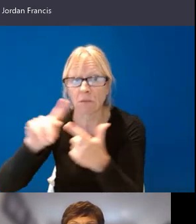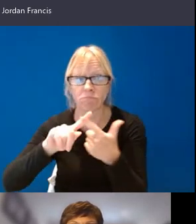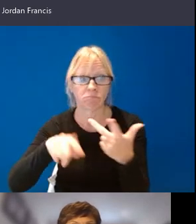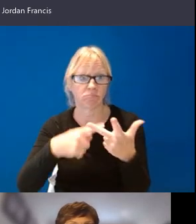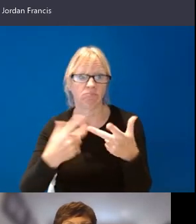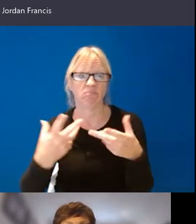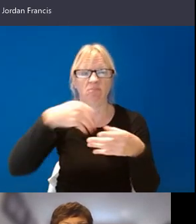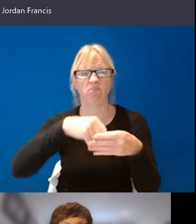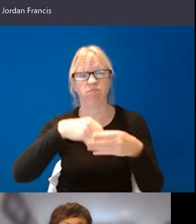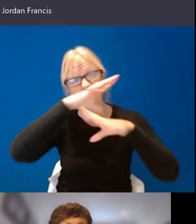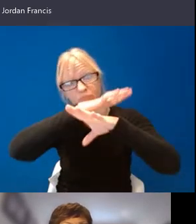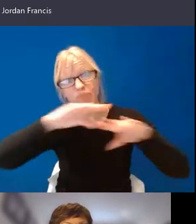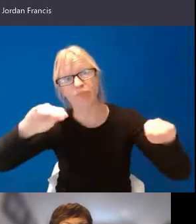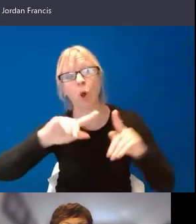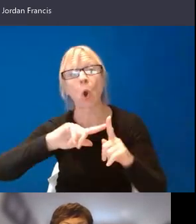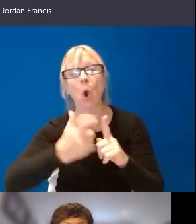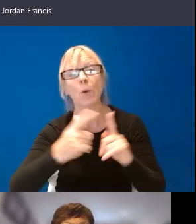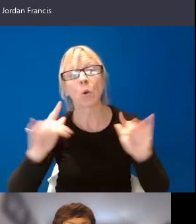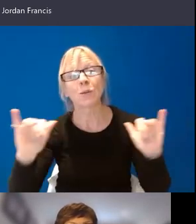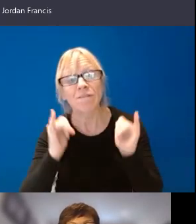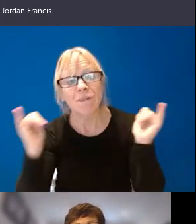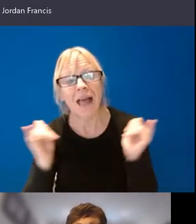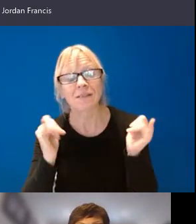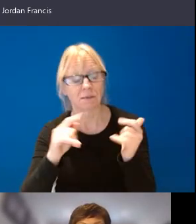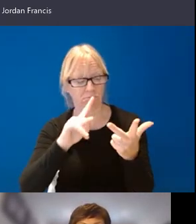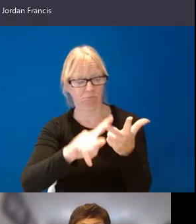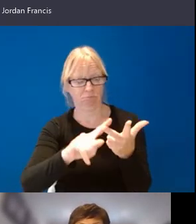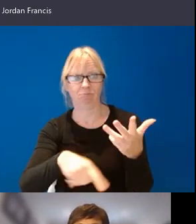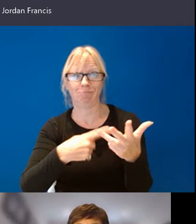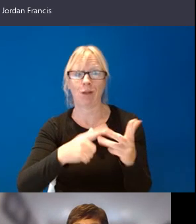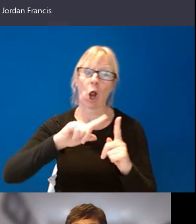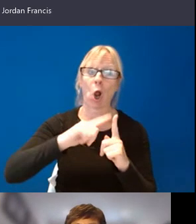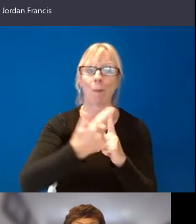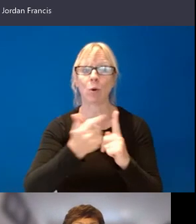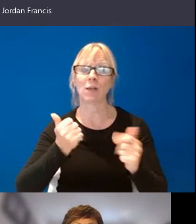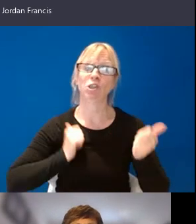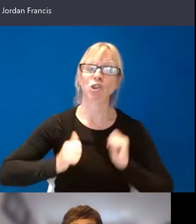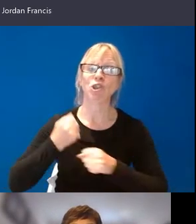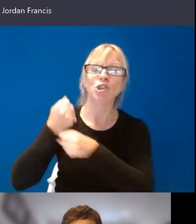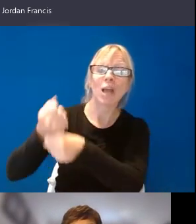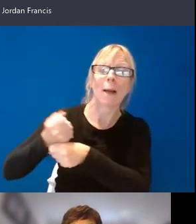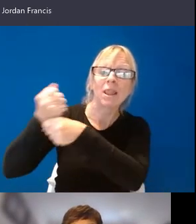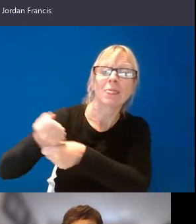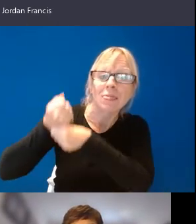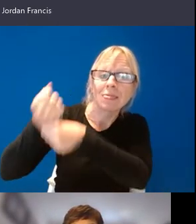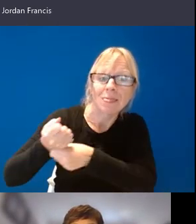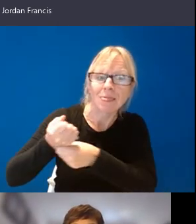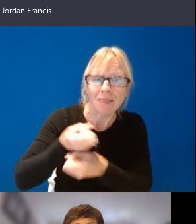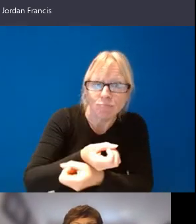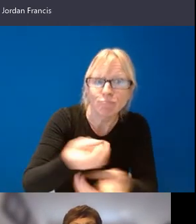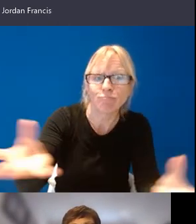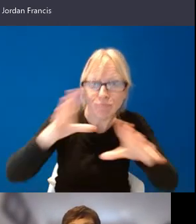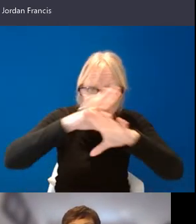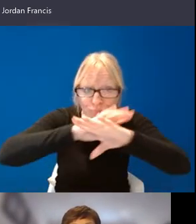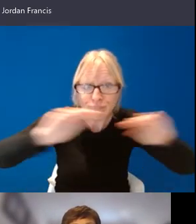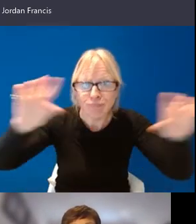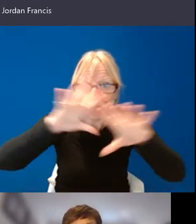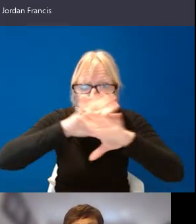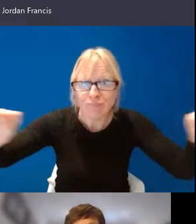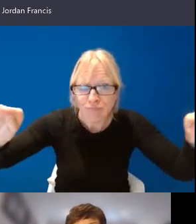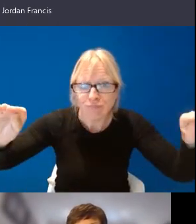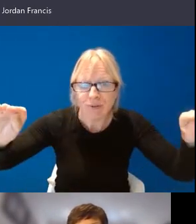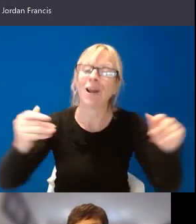social media and with community champions. Some really good ideas coming up here. So any other ideas people have got about how you